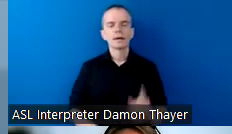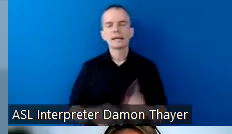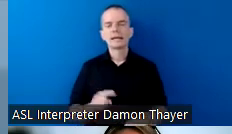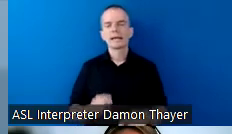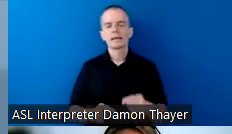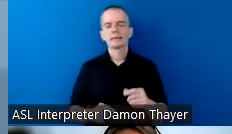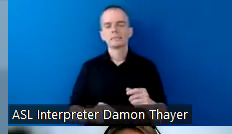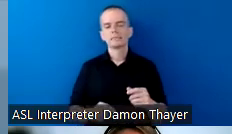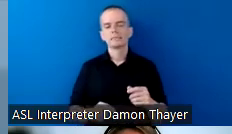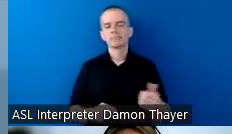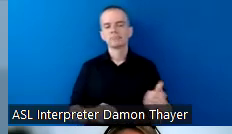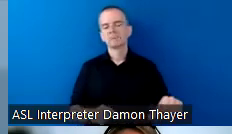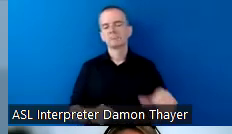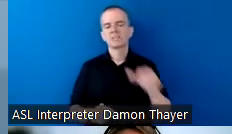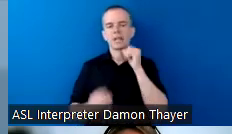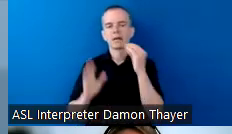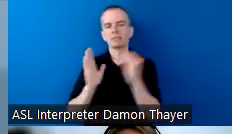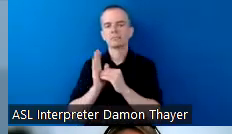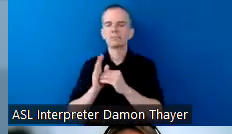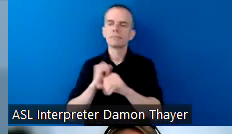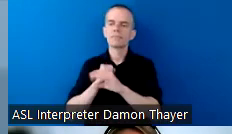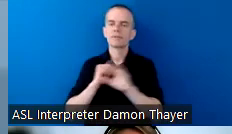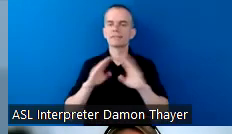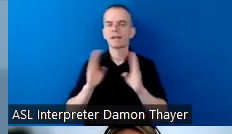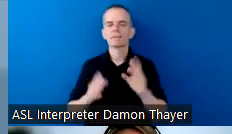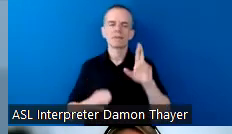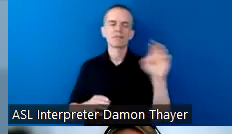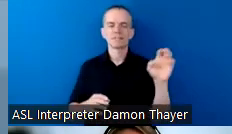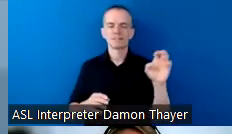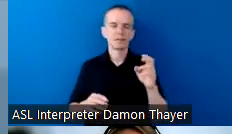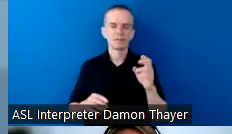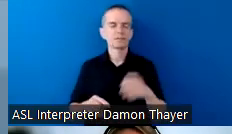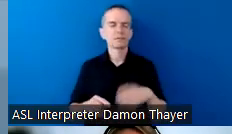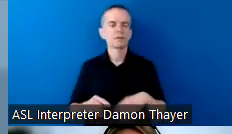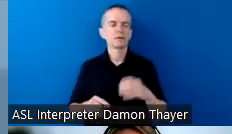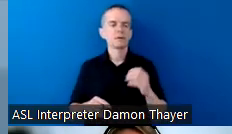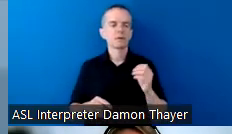that's just for real estate professionals, or